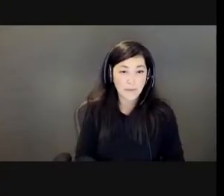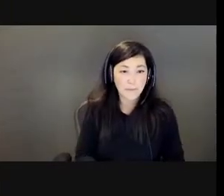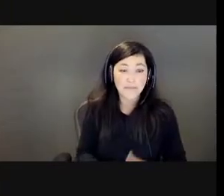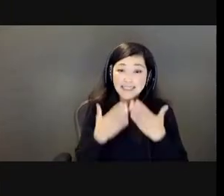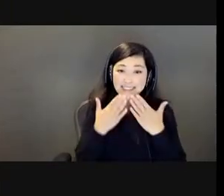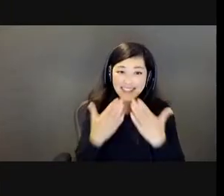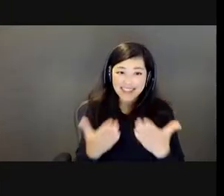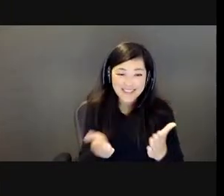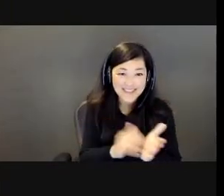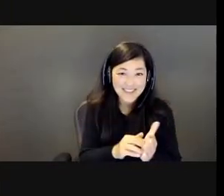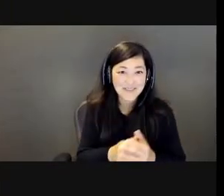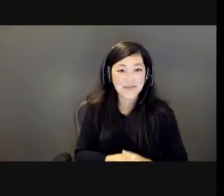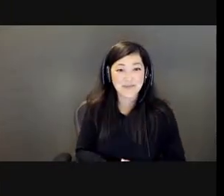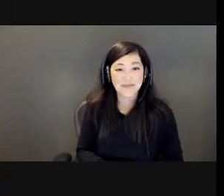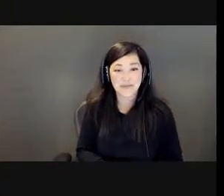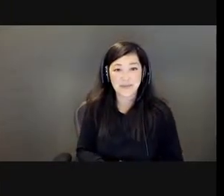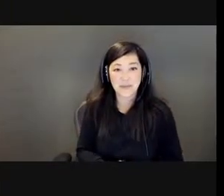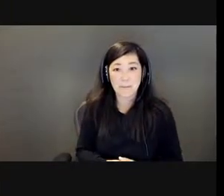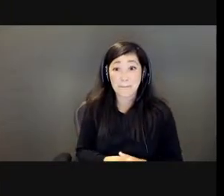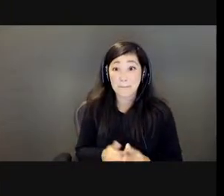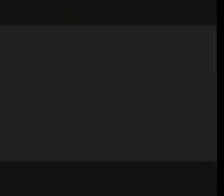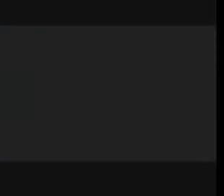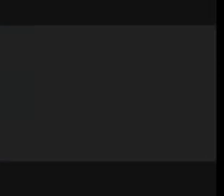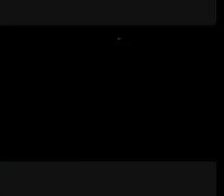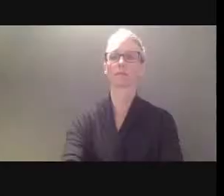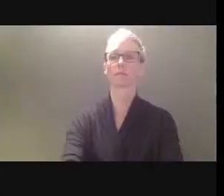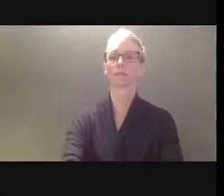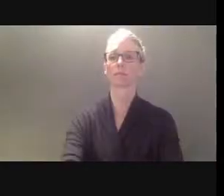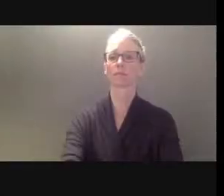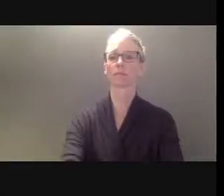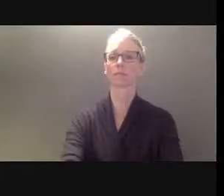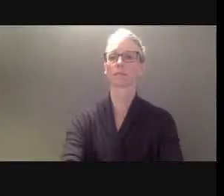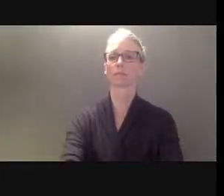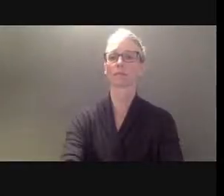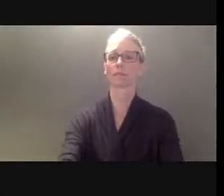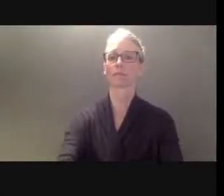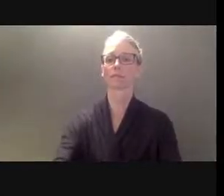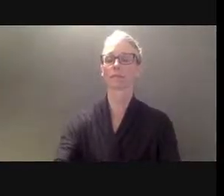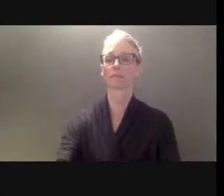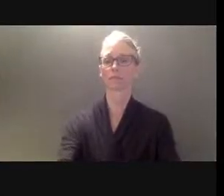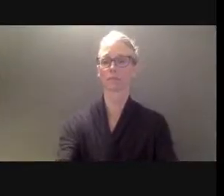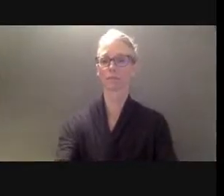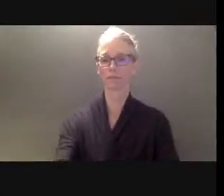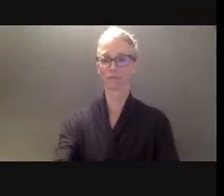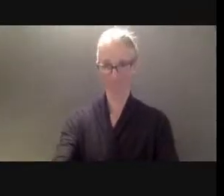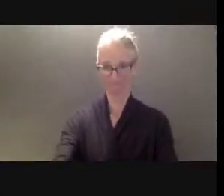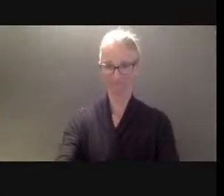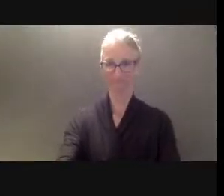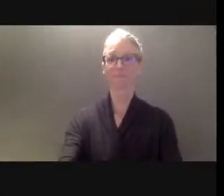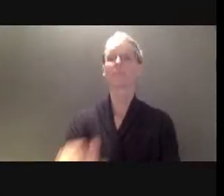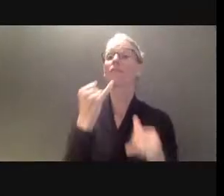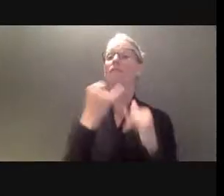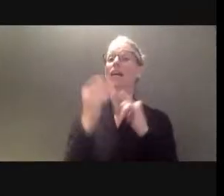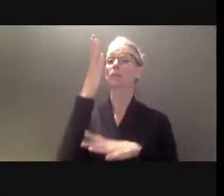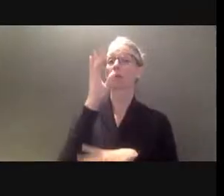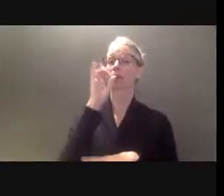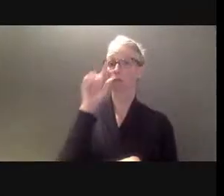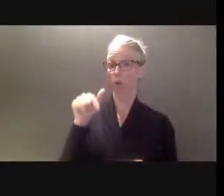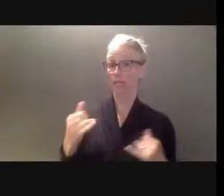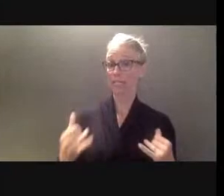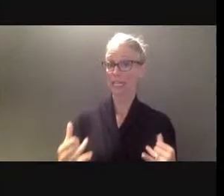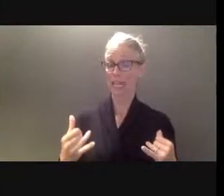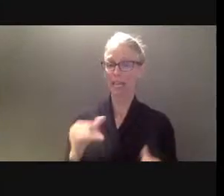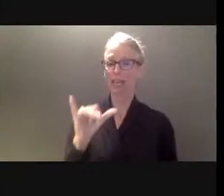thank you again, Haley. Our final speaker for this hour is Yashoda Sharma. Yashoda is a physiotherapist and a